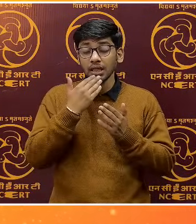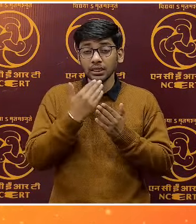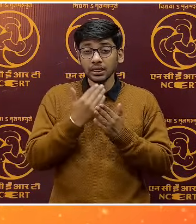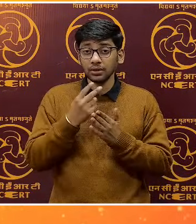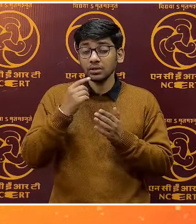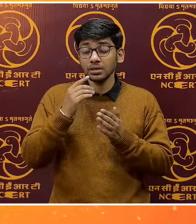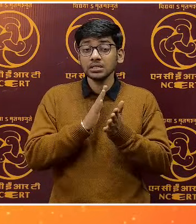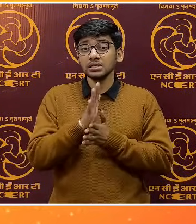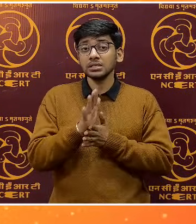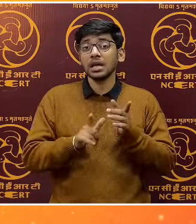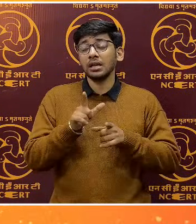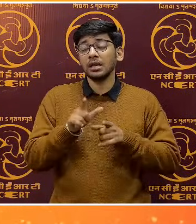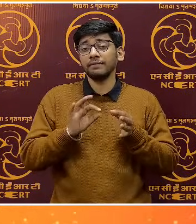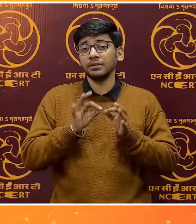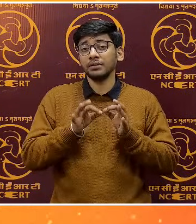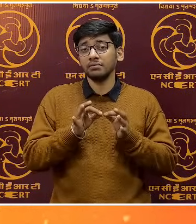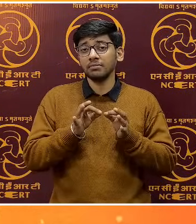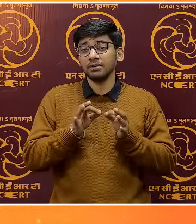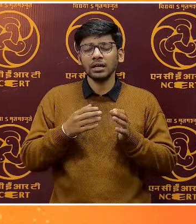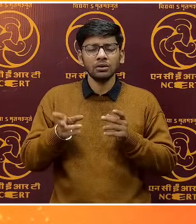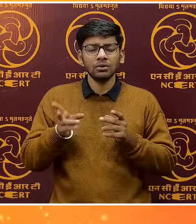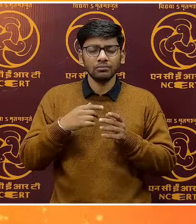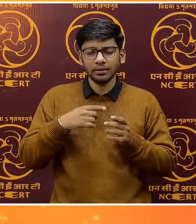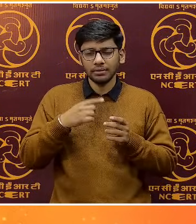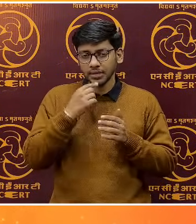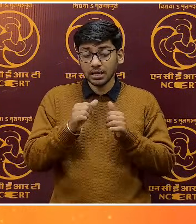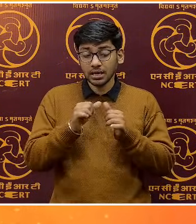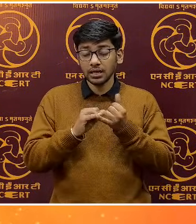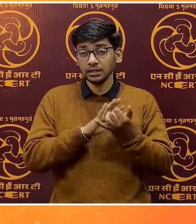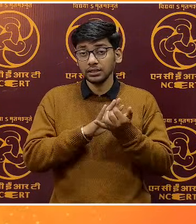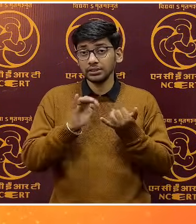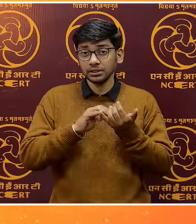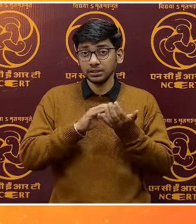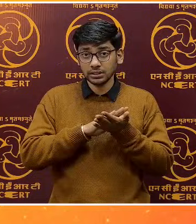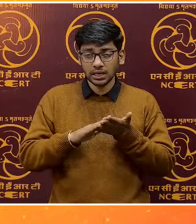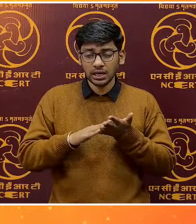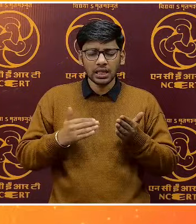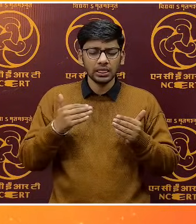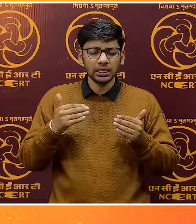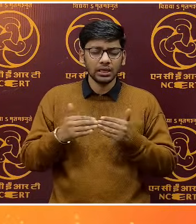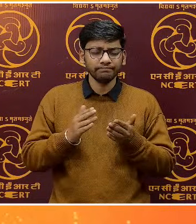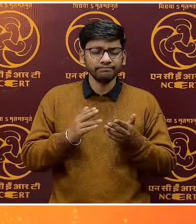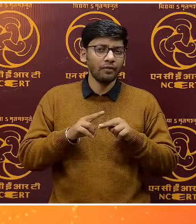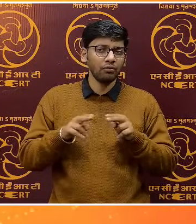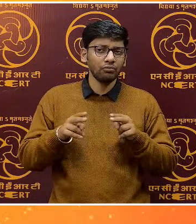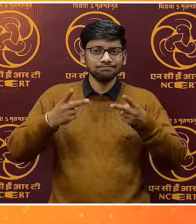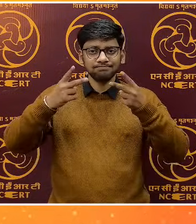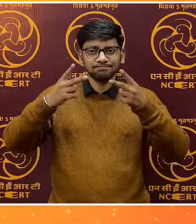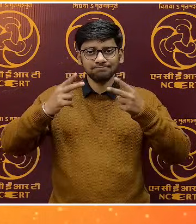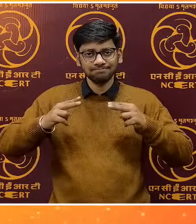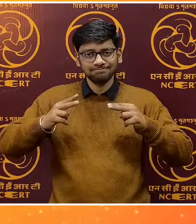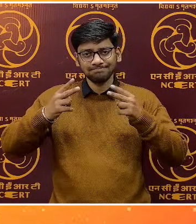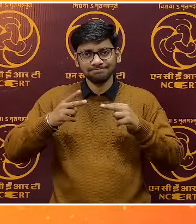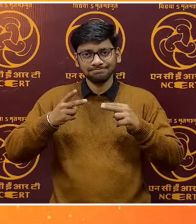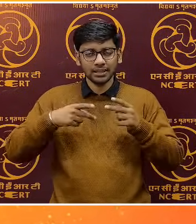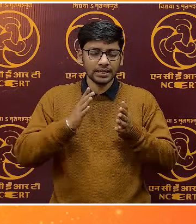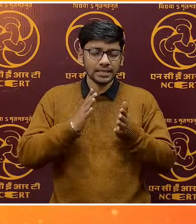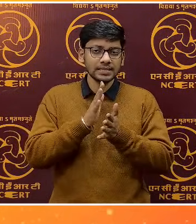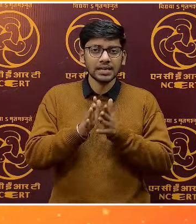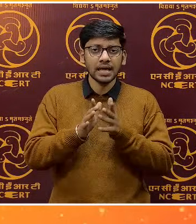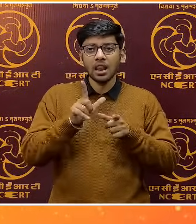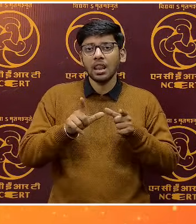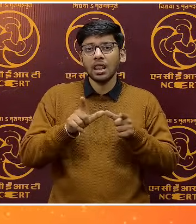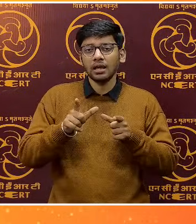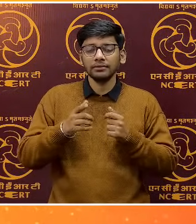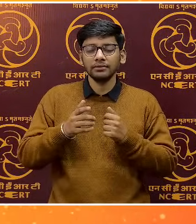our sign language interpreter once again. Thank you, Ashish, for being with us and interpreting each and every word that we discussed here in